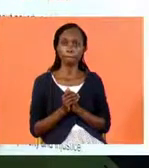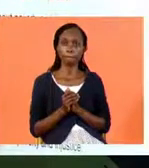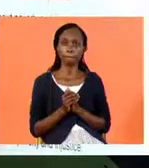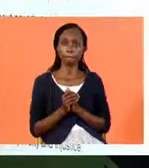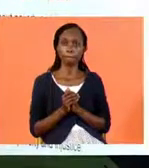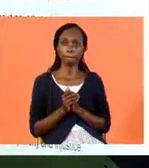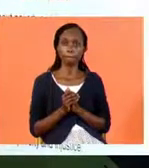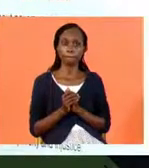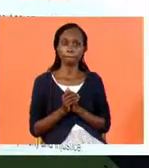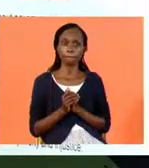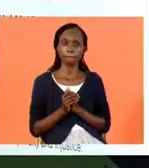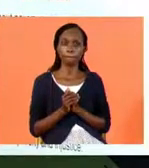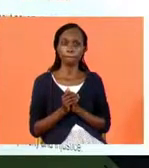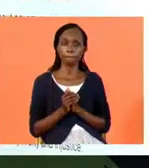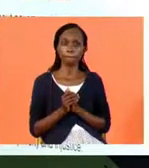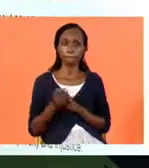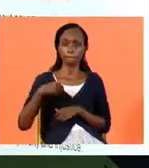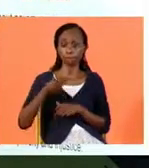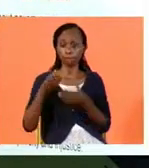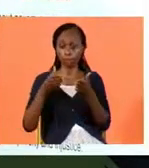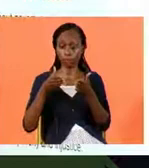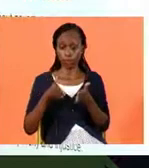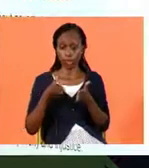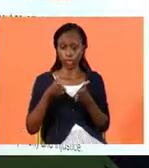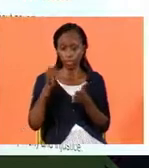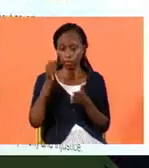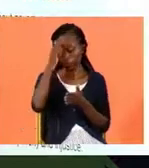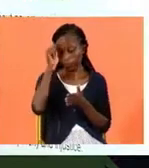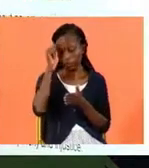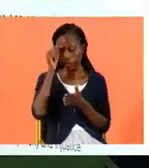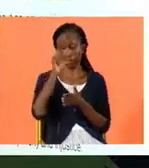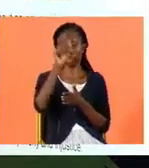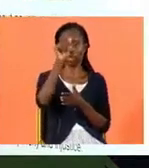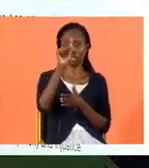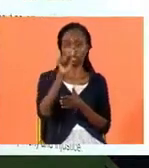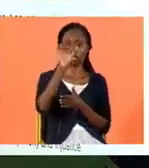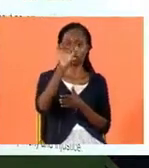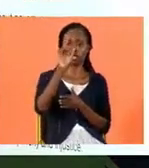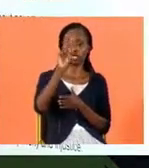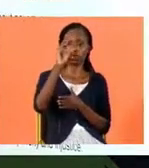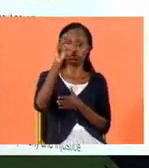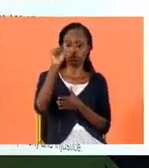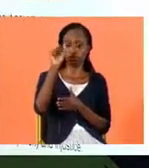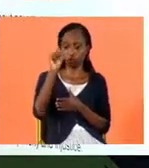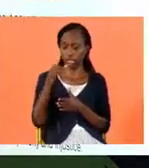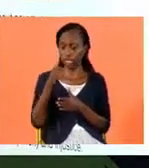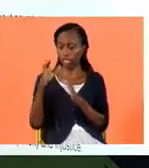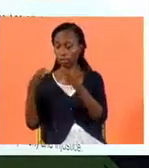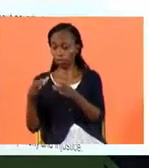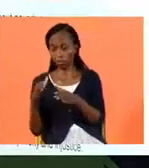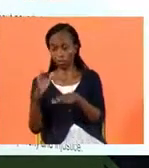Okay, so we're here under the auspices of Afrodad and a number of other organizations to discuss illicit financial flows,